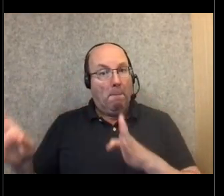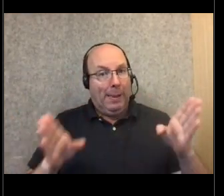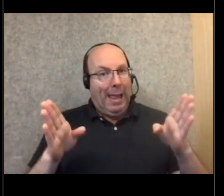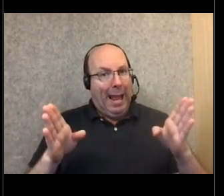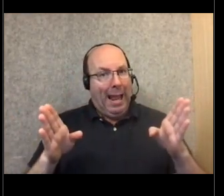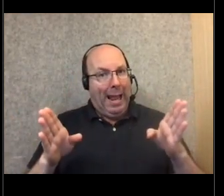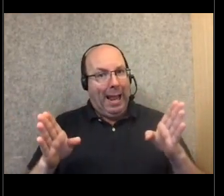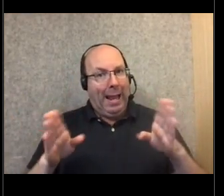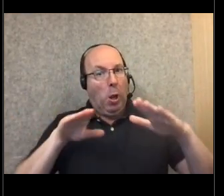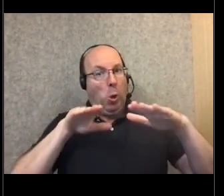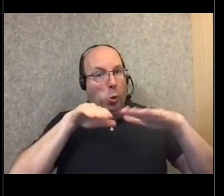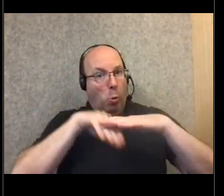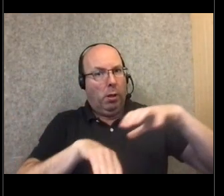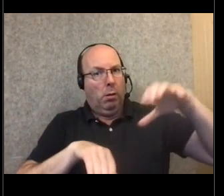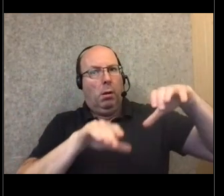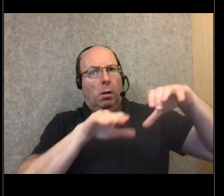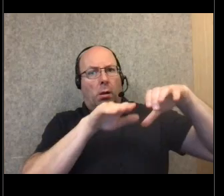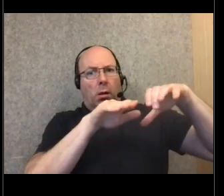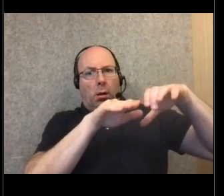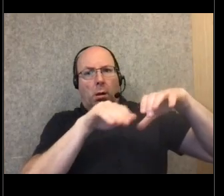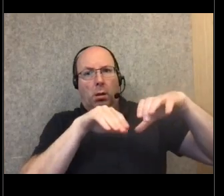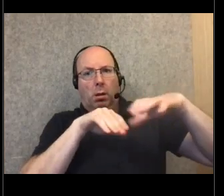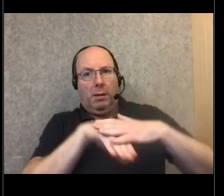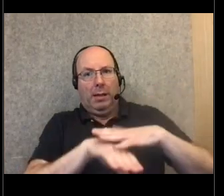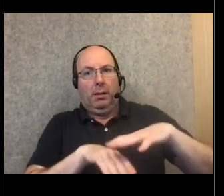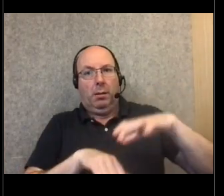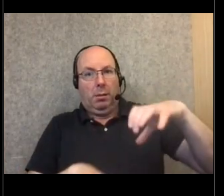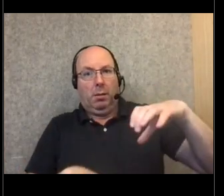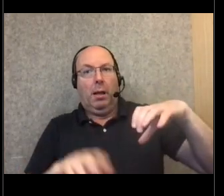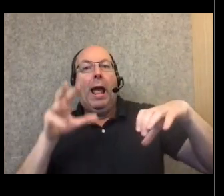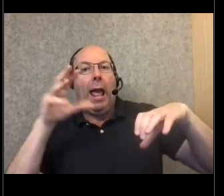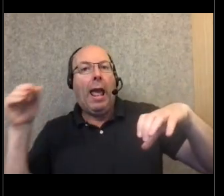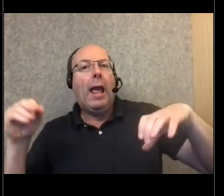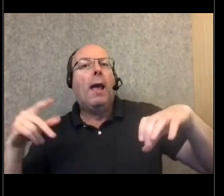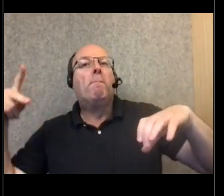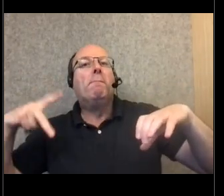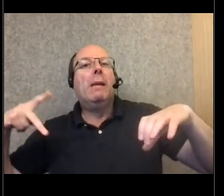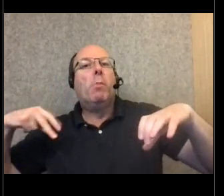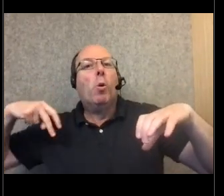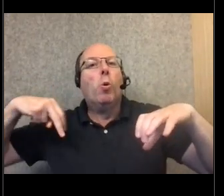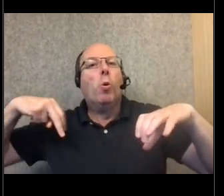building entrances and pedestrian arrival points.